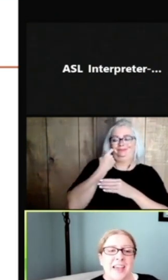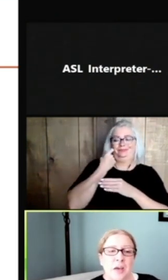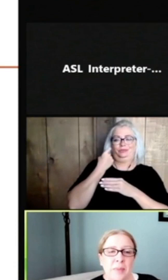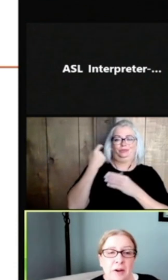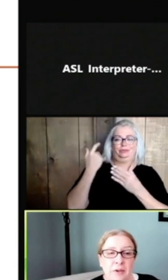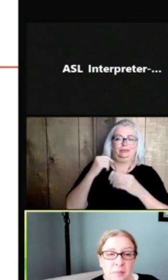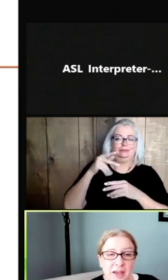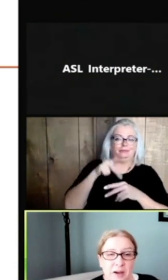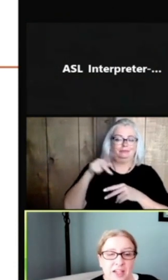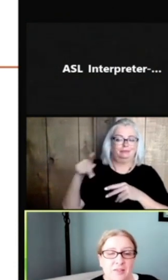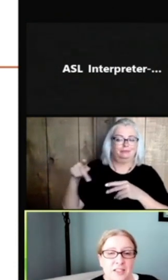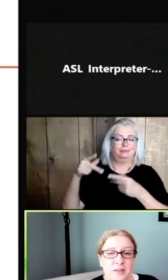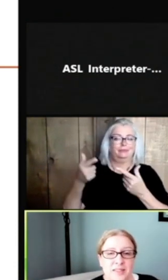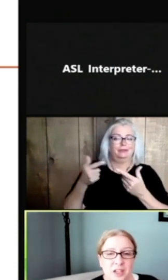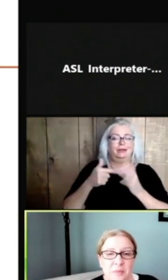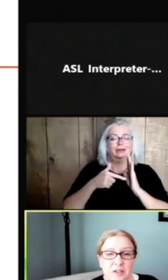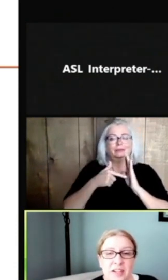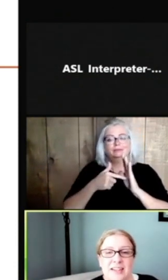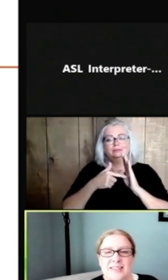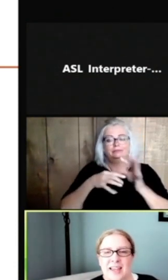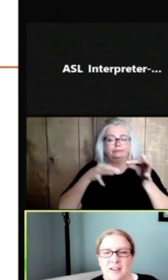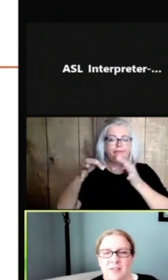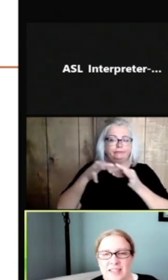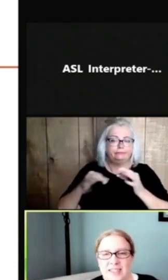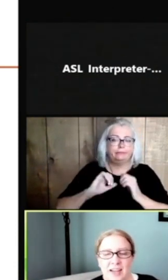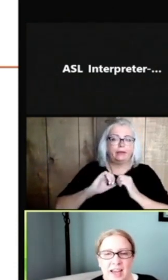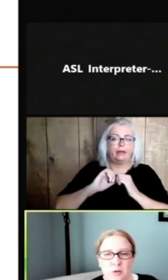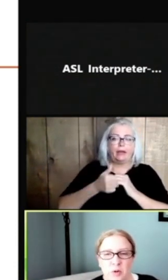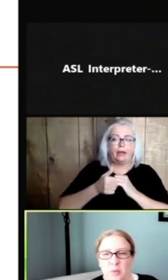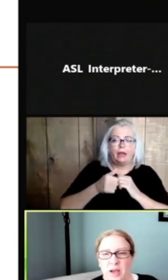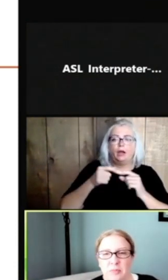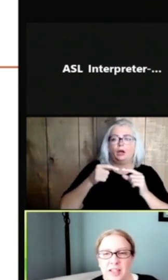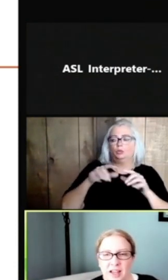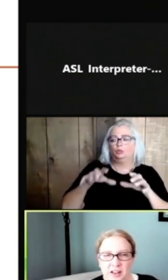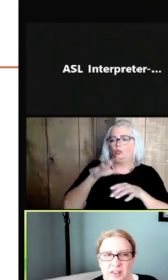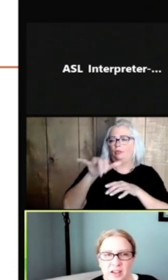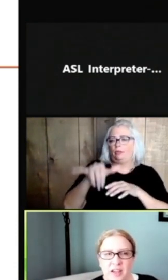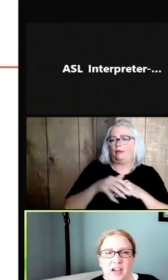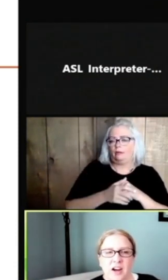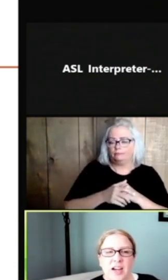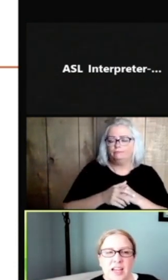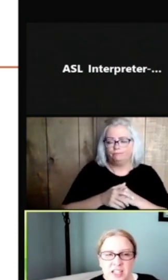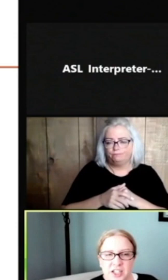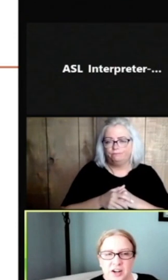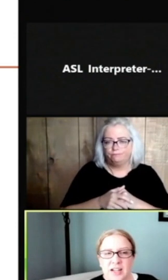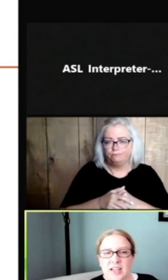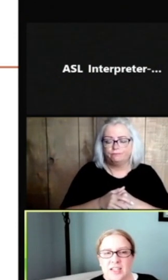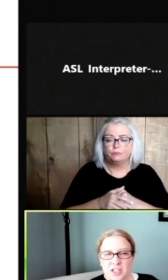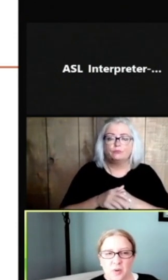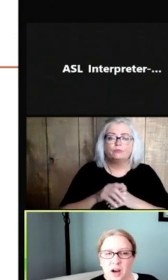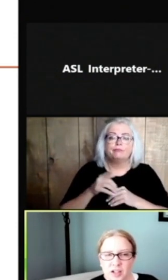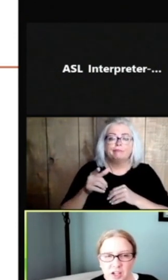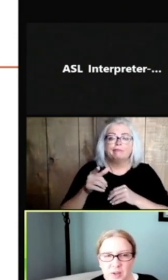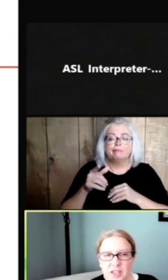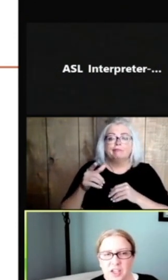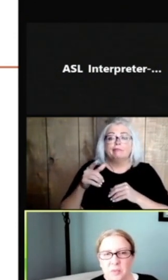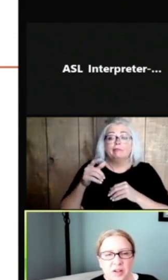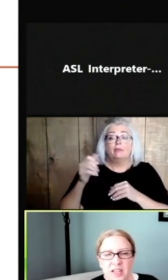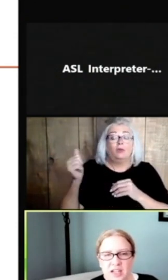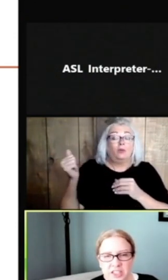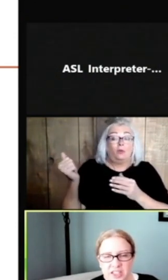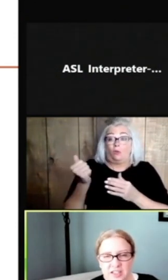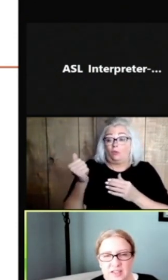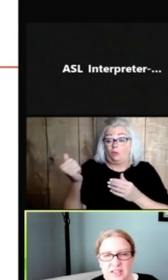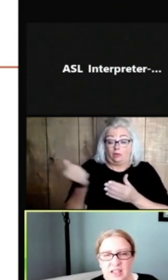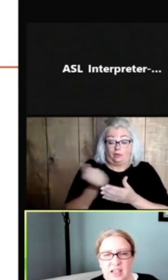sessions, empowering BIPOC individuals and communities, and investing in equitable public health, are integrated into ongoing